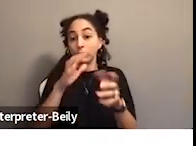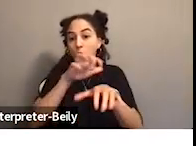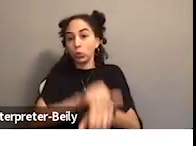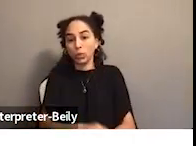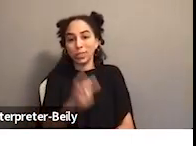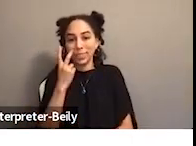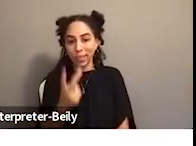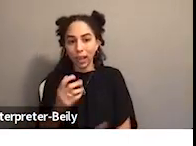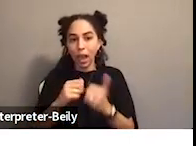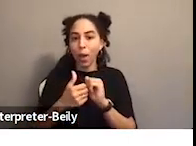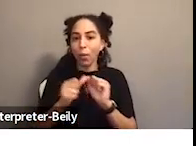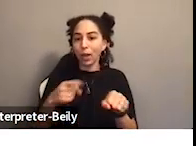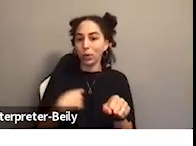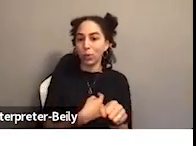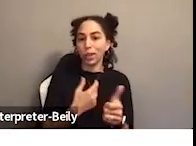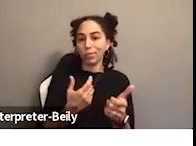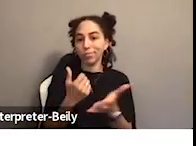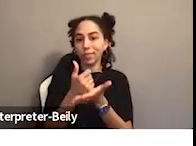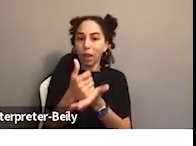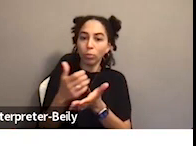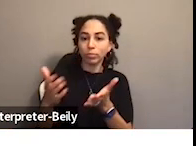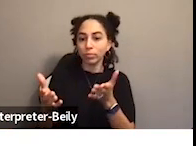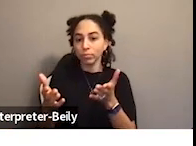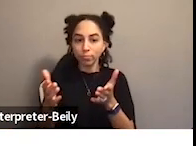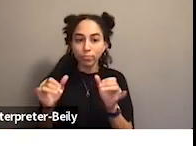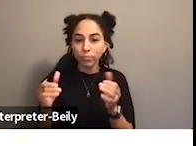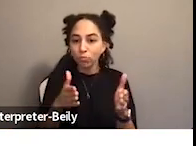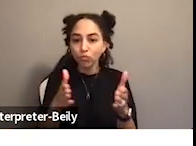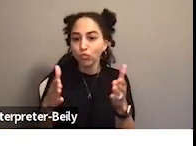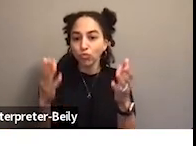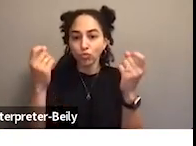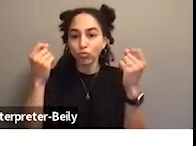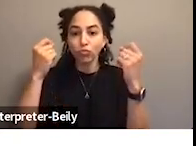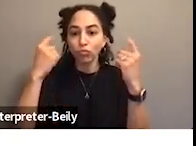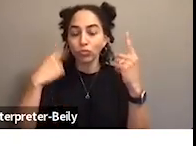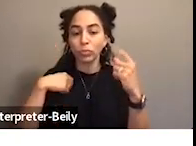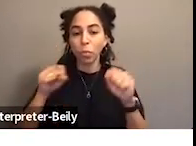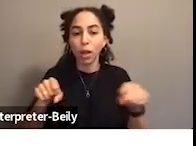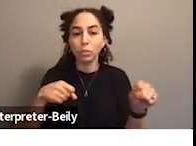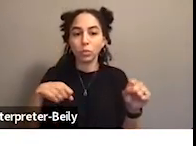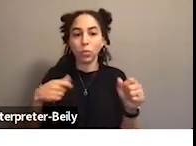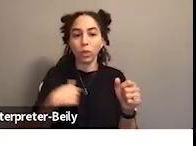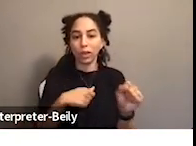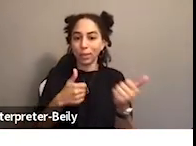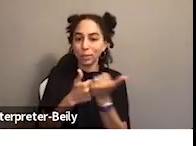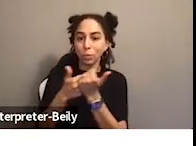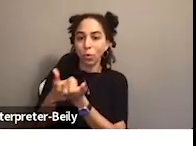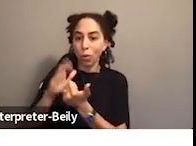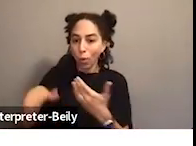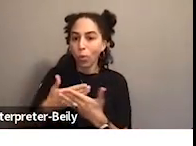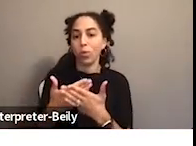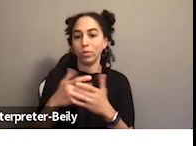it, how can we help that be as easy and streamlined as possible so that we can support all team members in